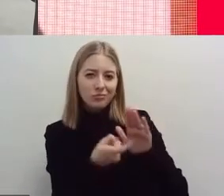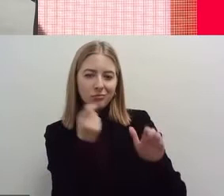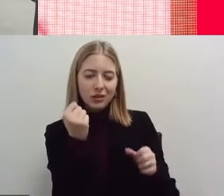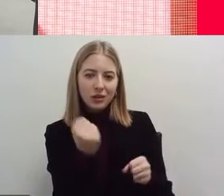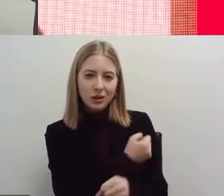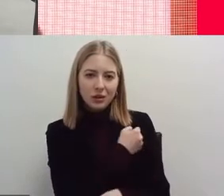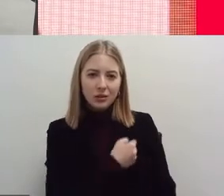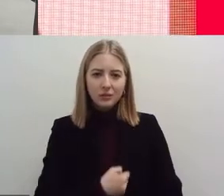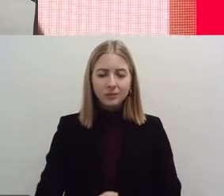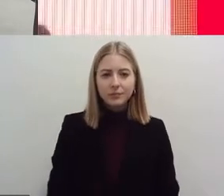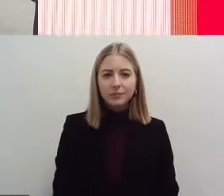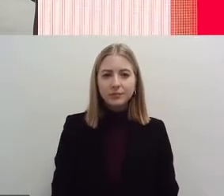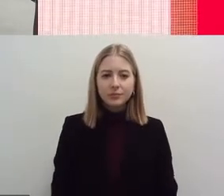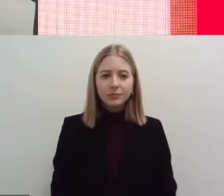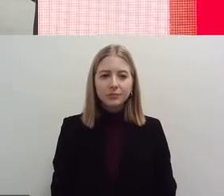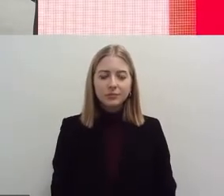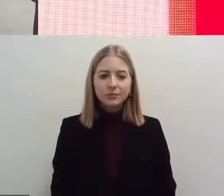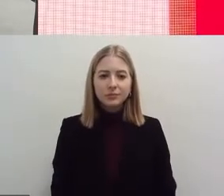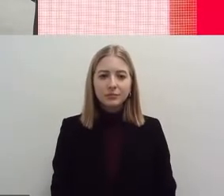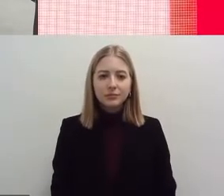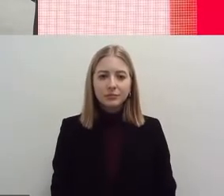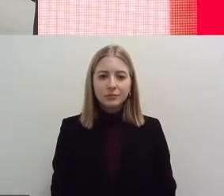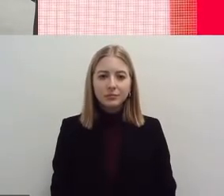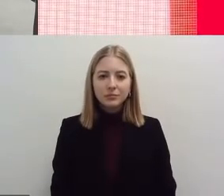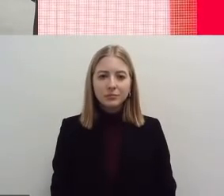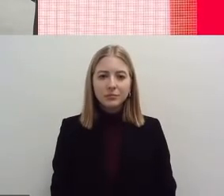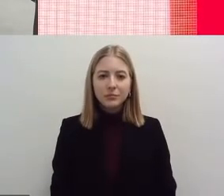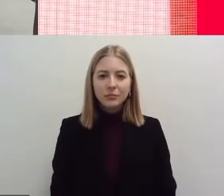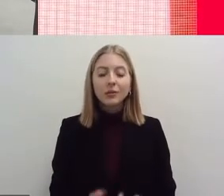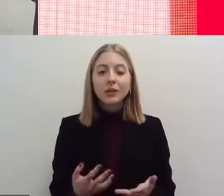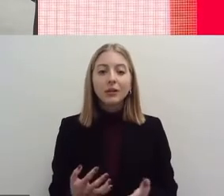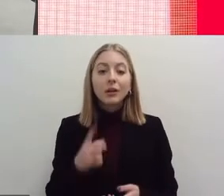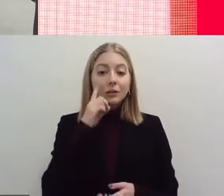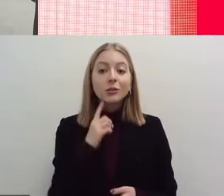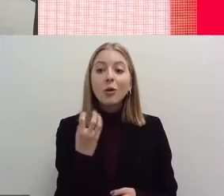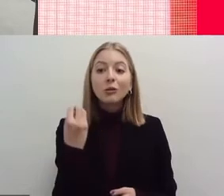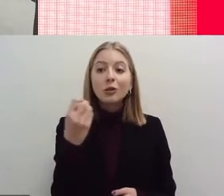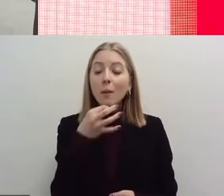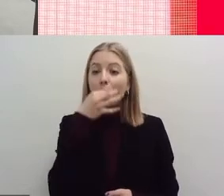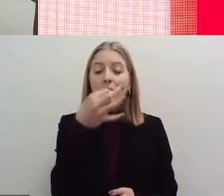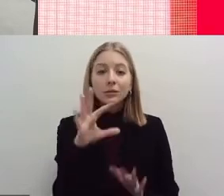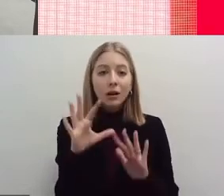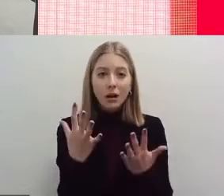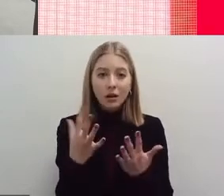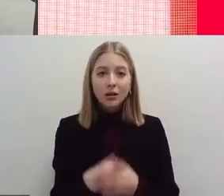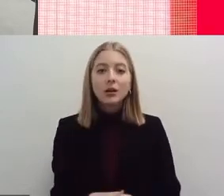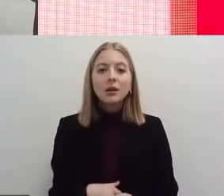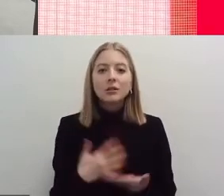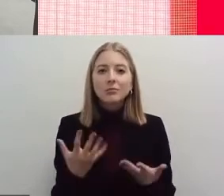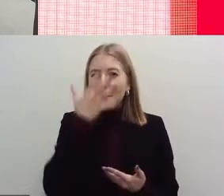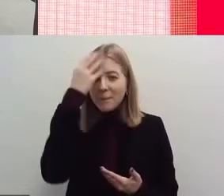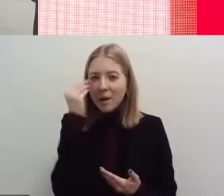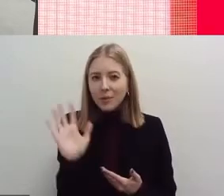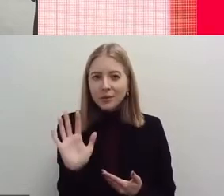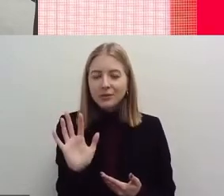personally, I think something that mustn't be forgotten is the current climate on social media. We need